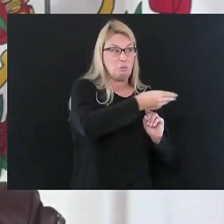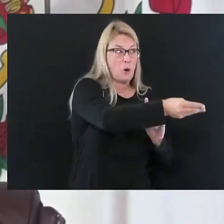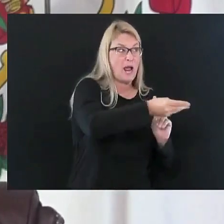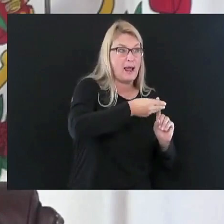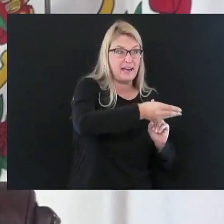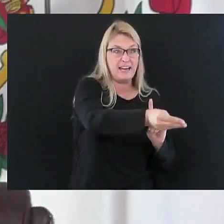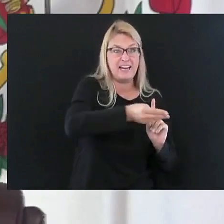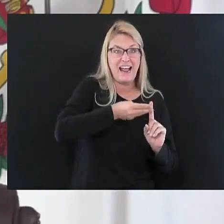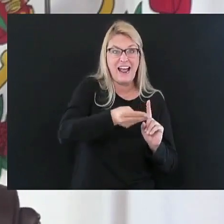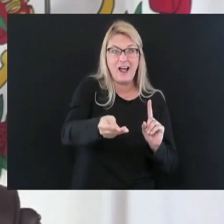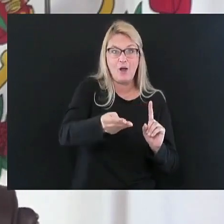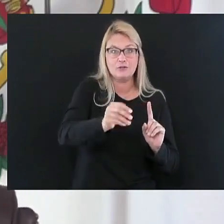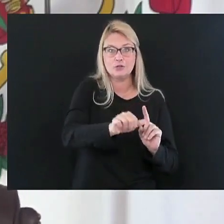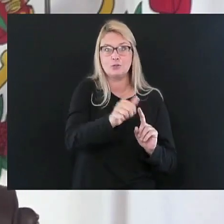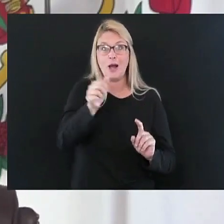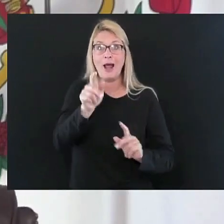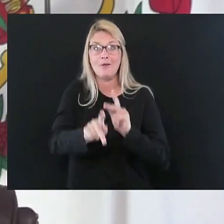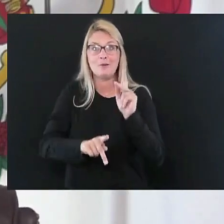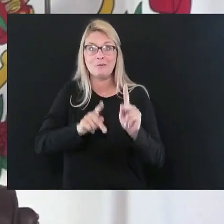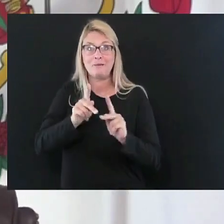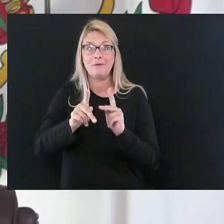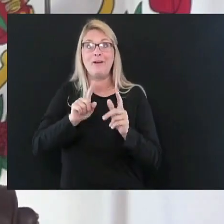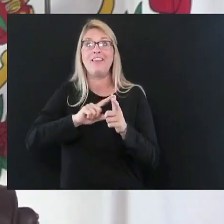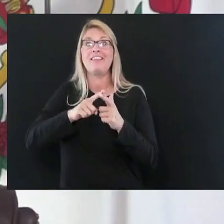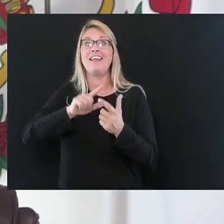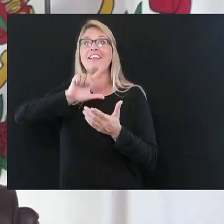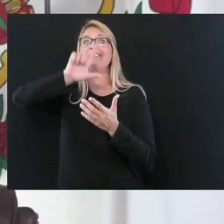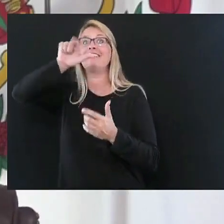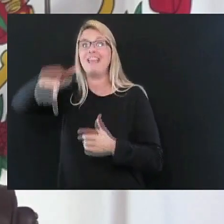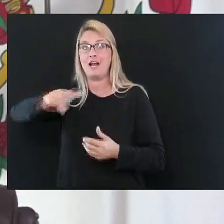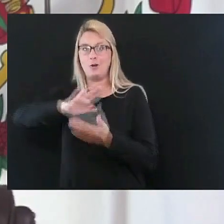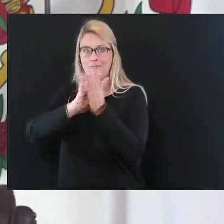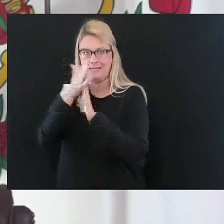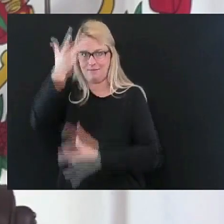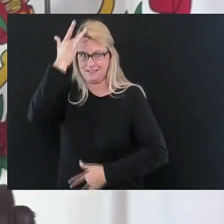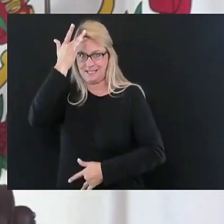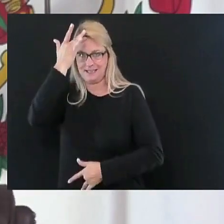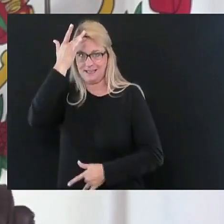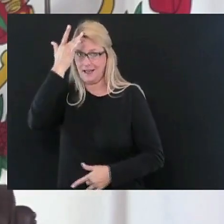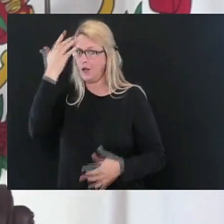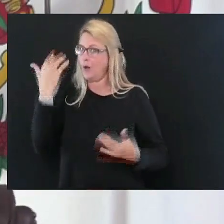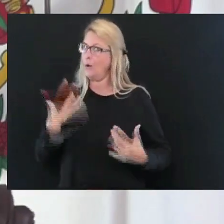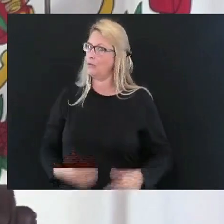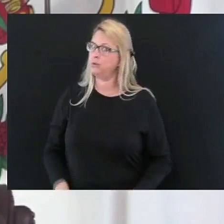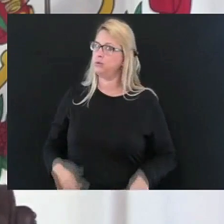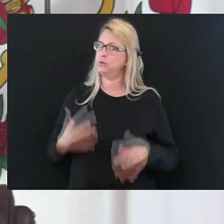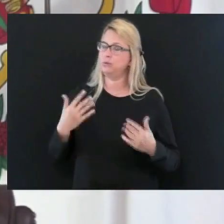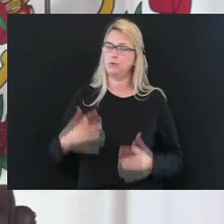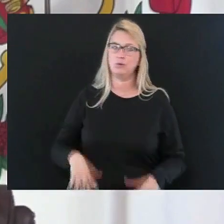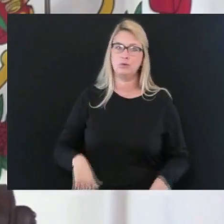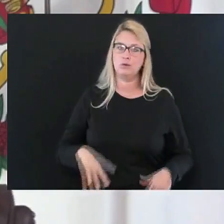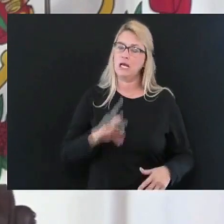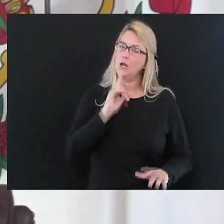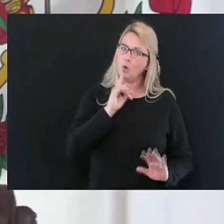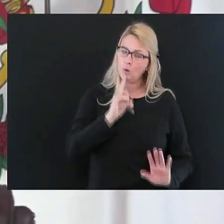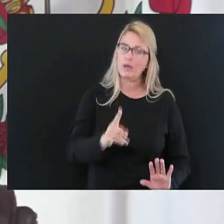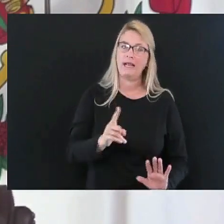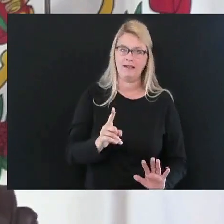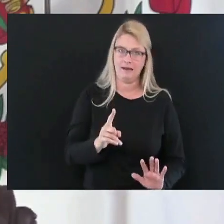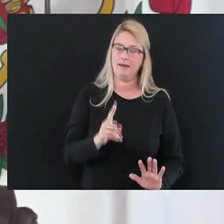getting real sick is real high. So, I mean, let's be real about